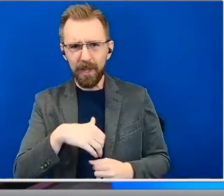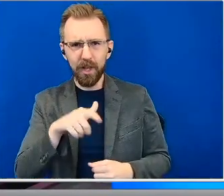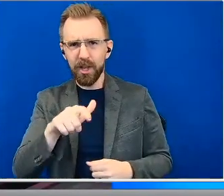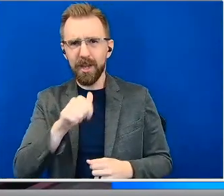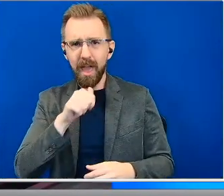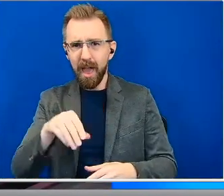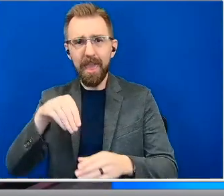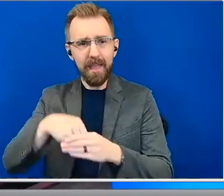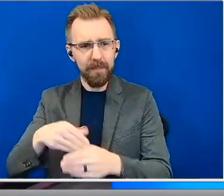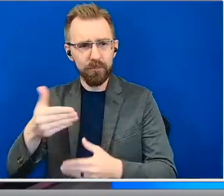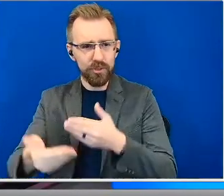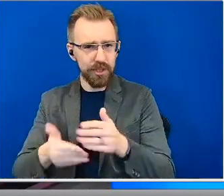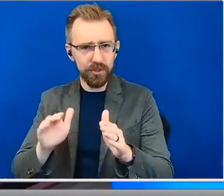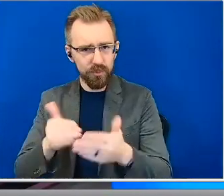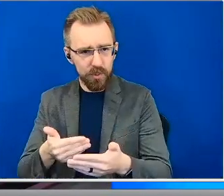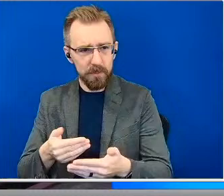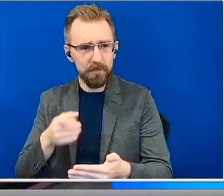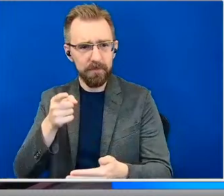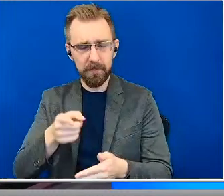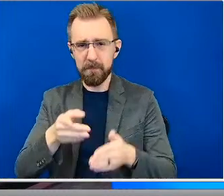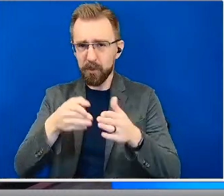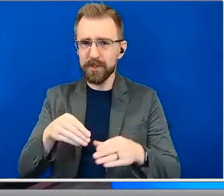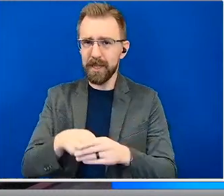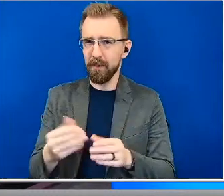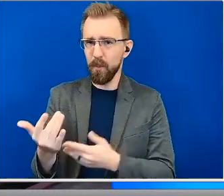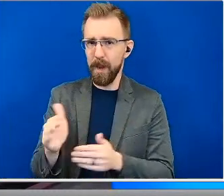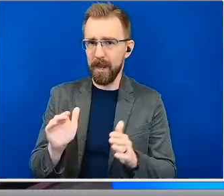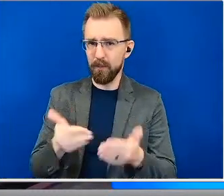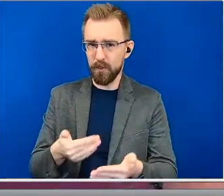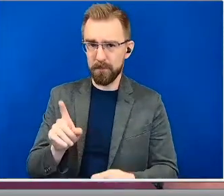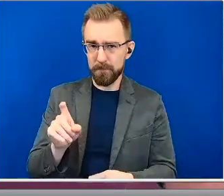room and to be the person in the waiting room?